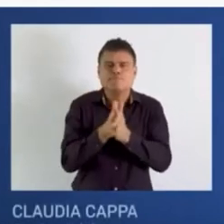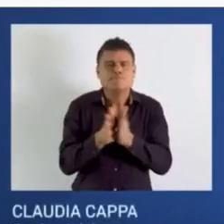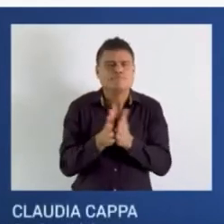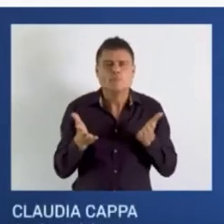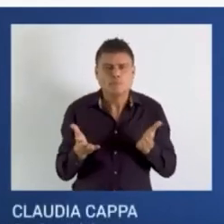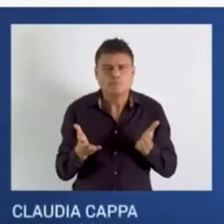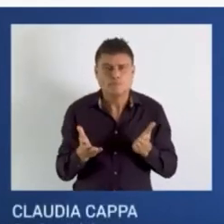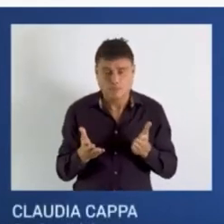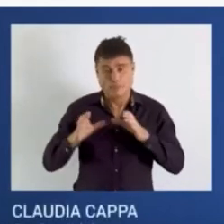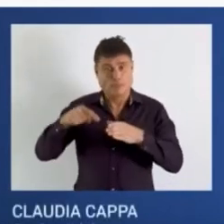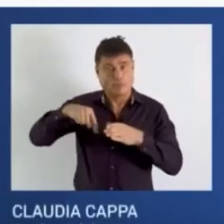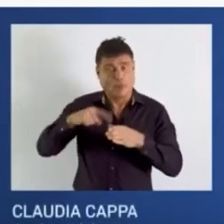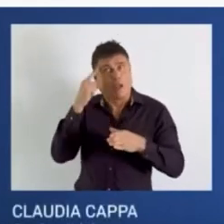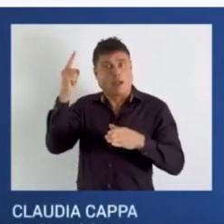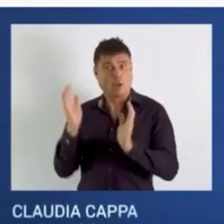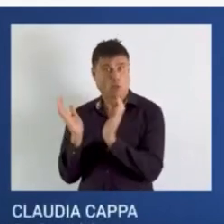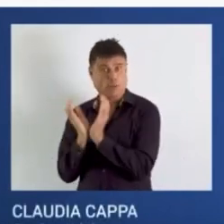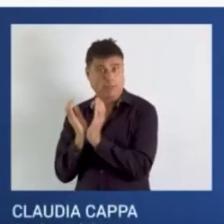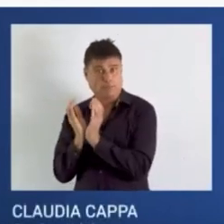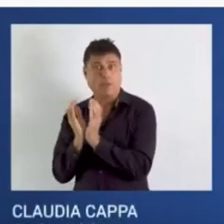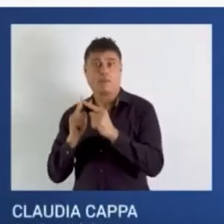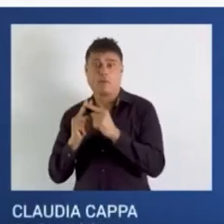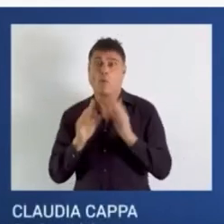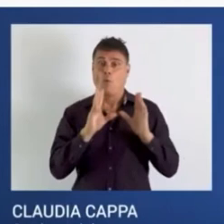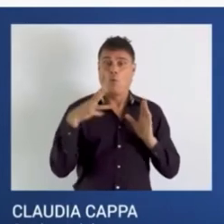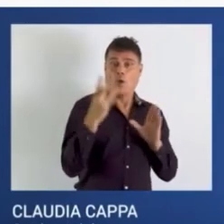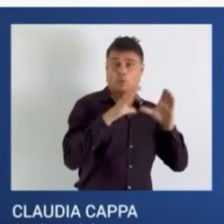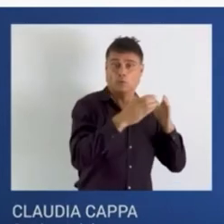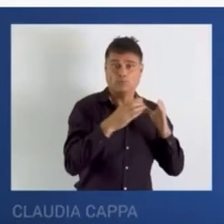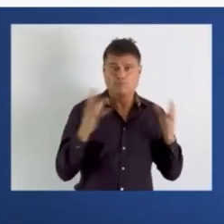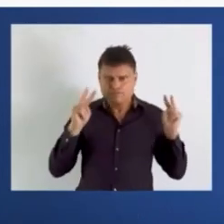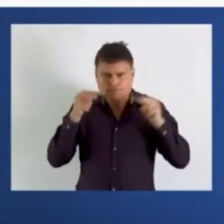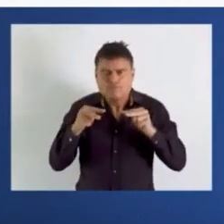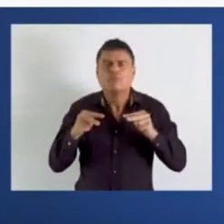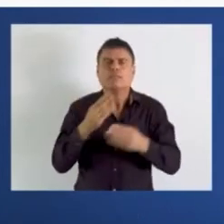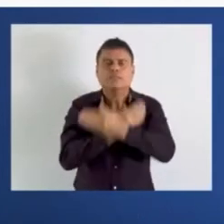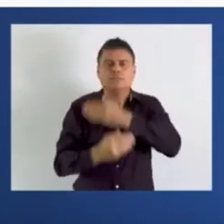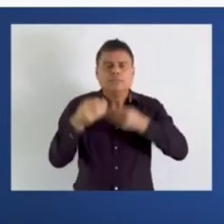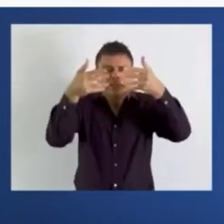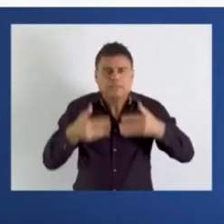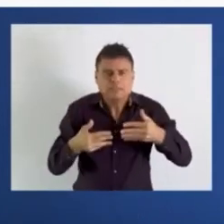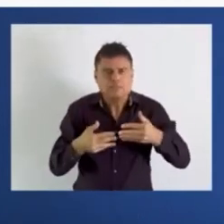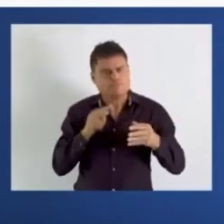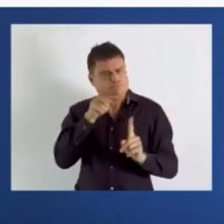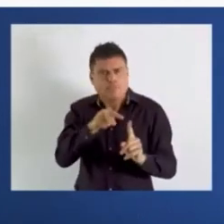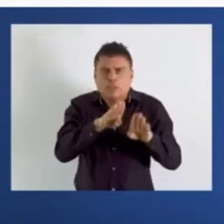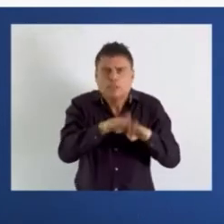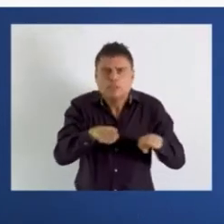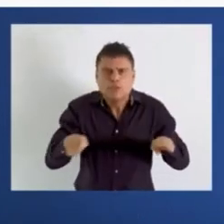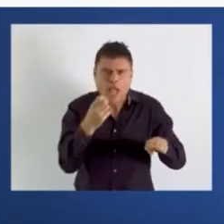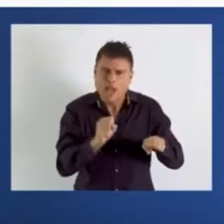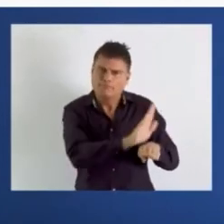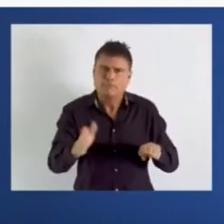about the module developed by UNICEF and the Washington Group on Disability Statistics to identify children with